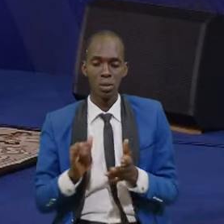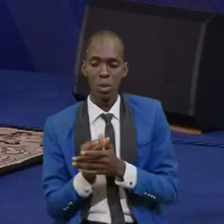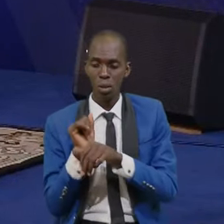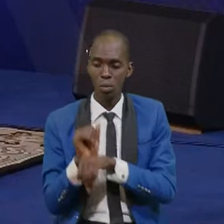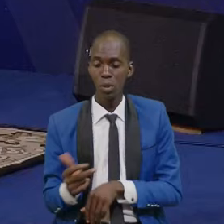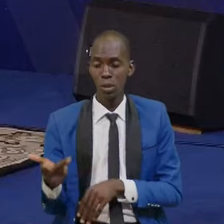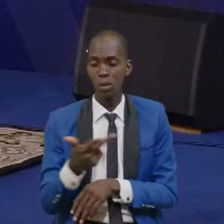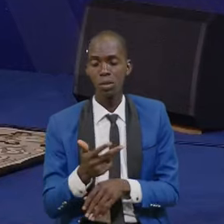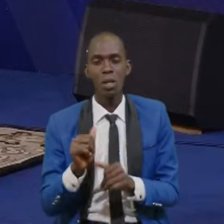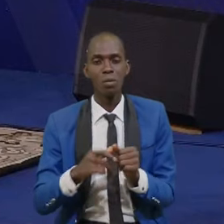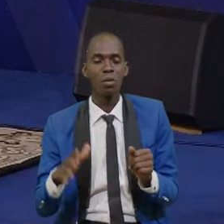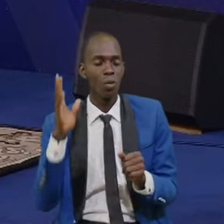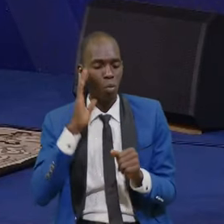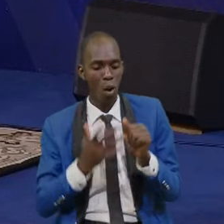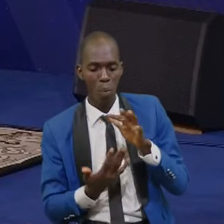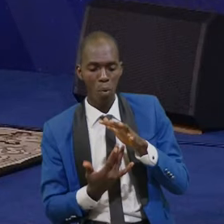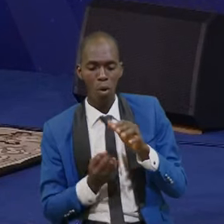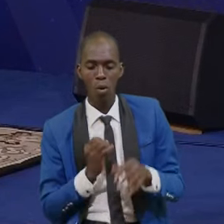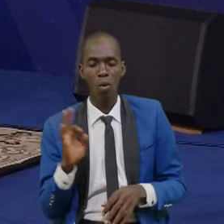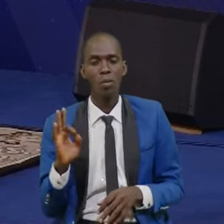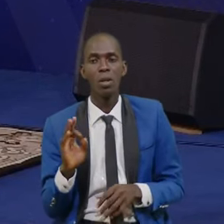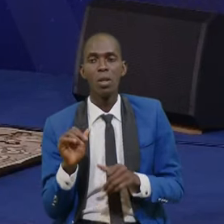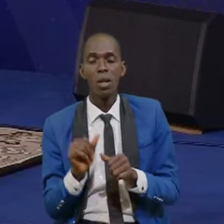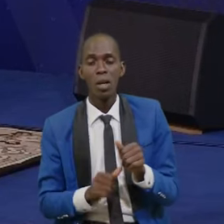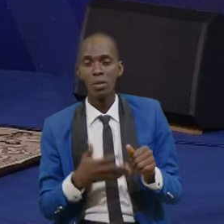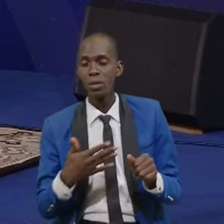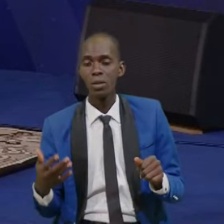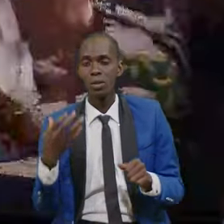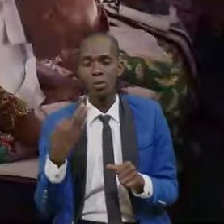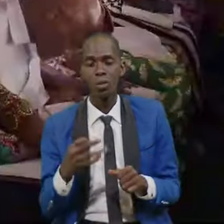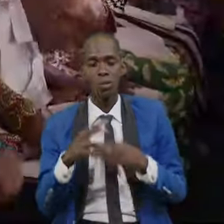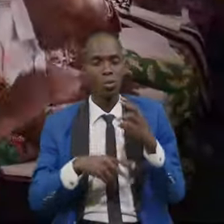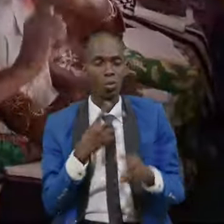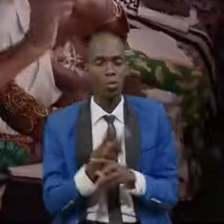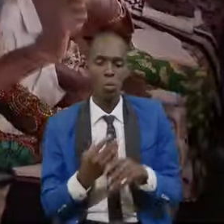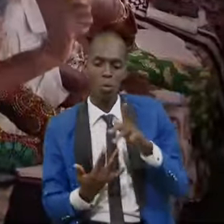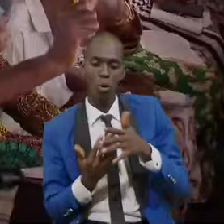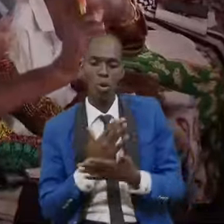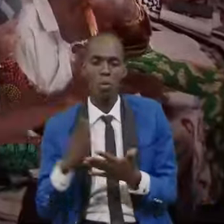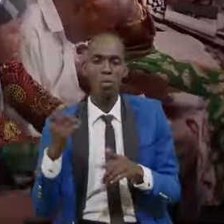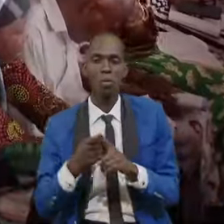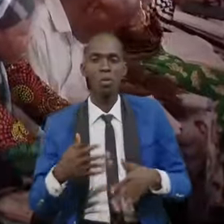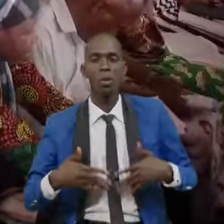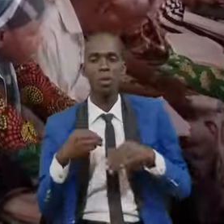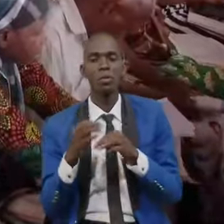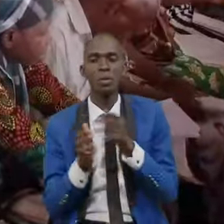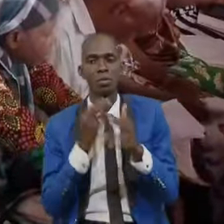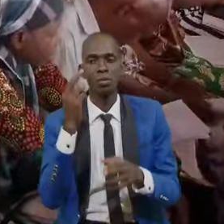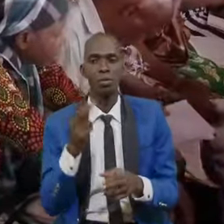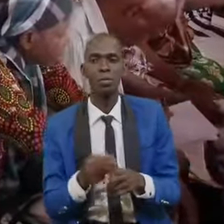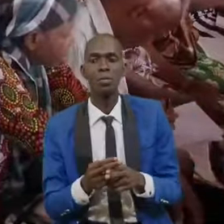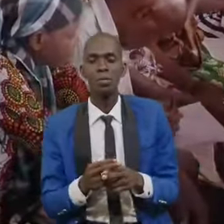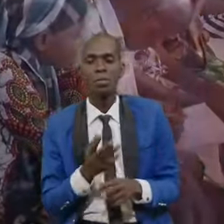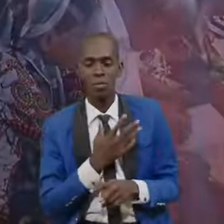was burnt. Everything of Babylon burnt away from your life. And they stood